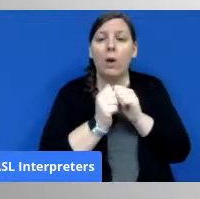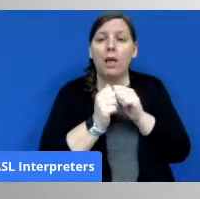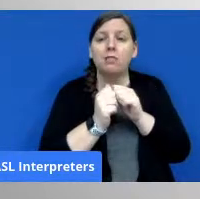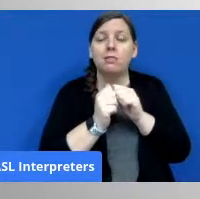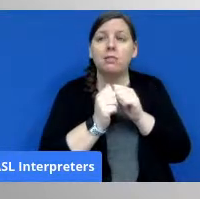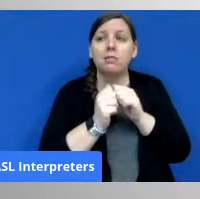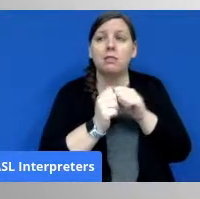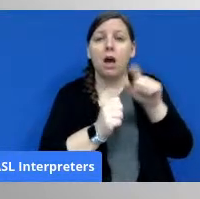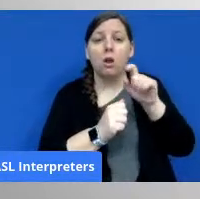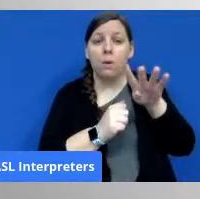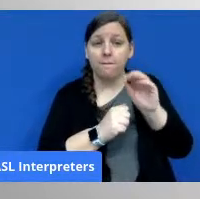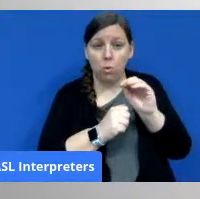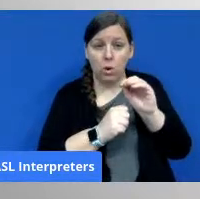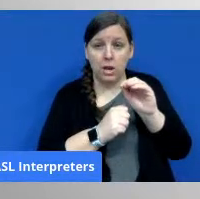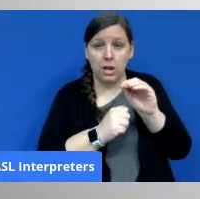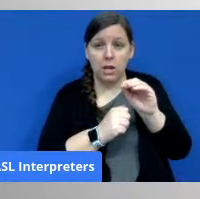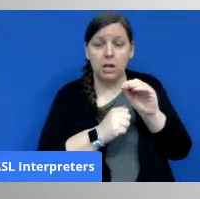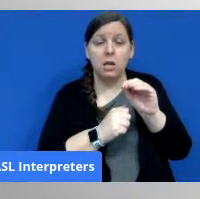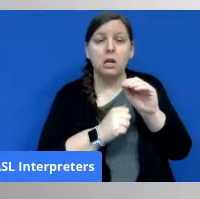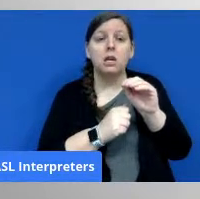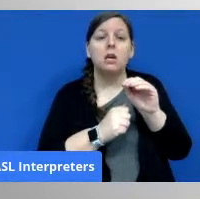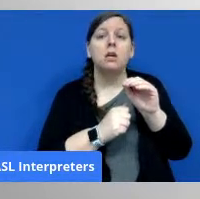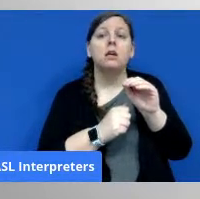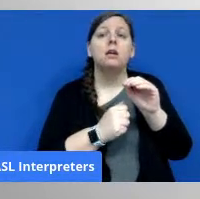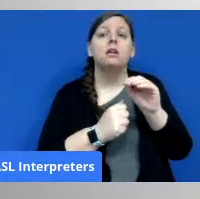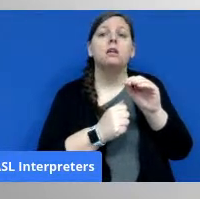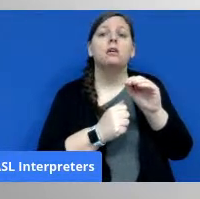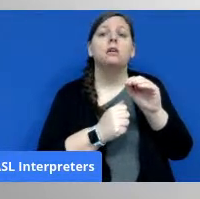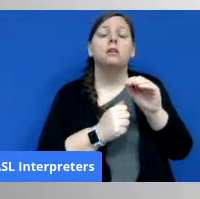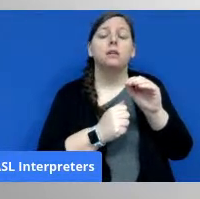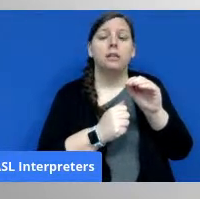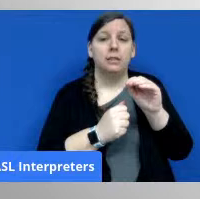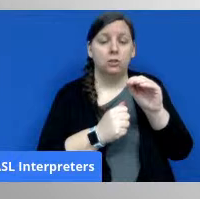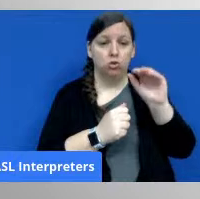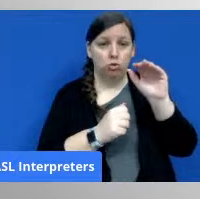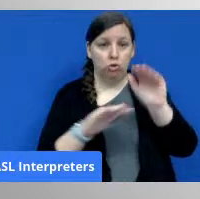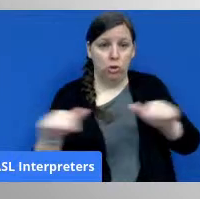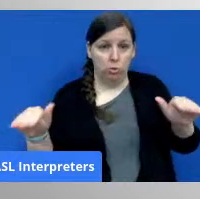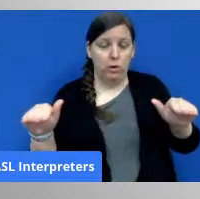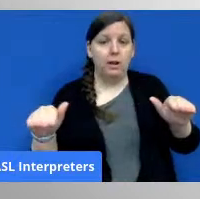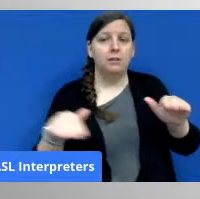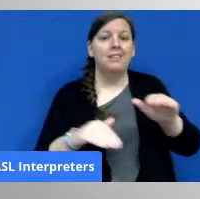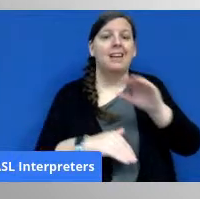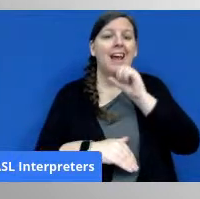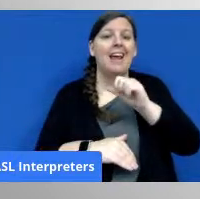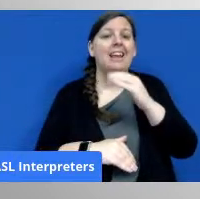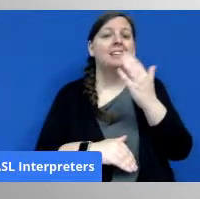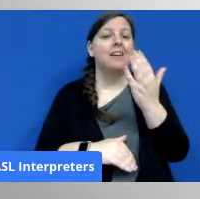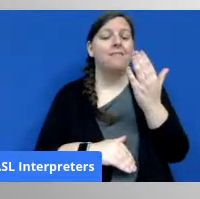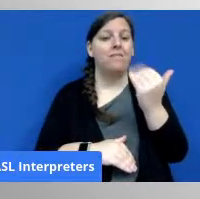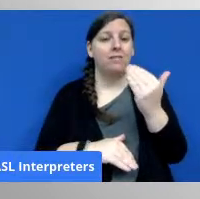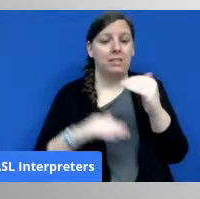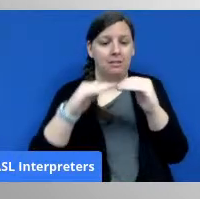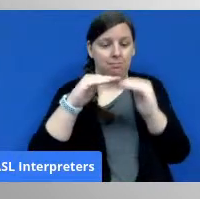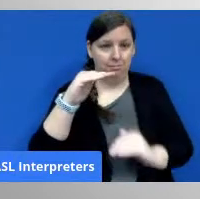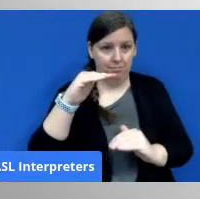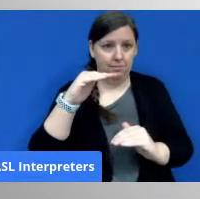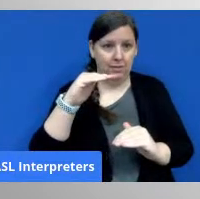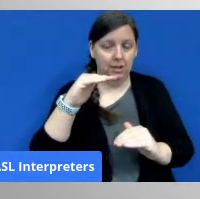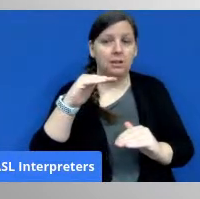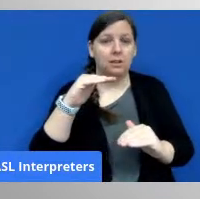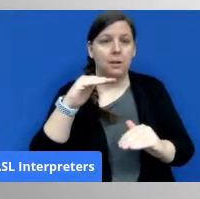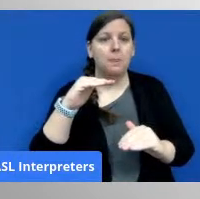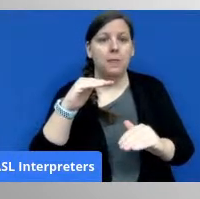folks in under the age of 15 in track, both in the fall and in the